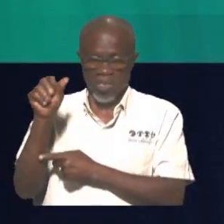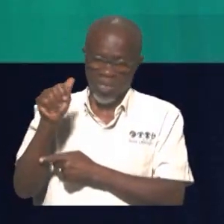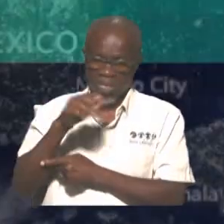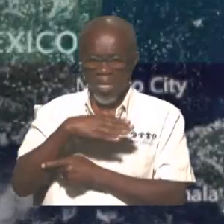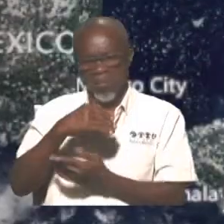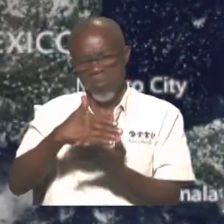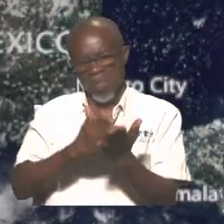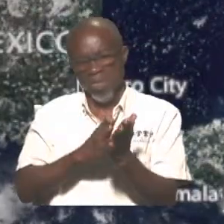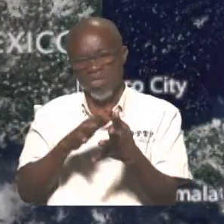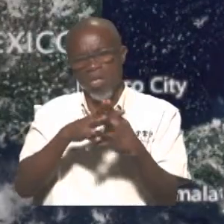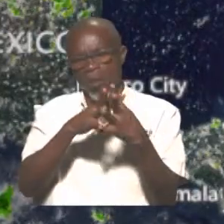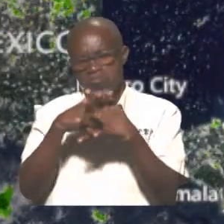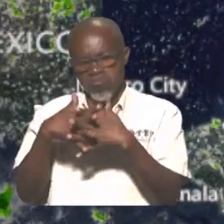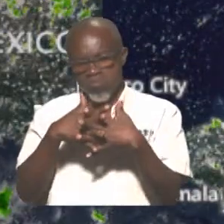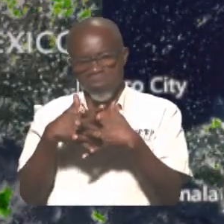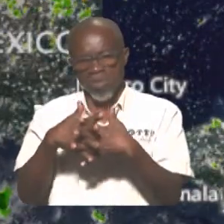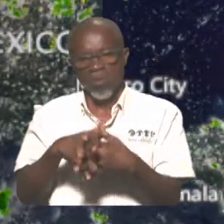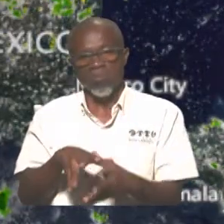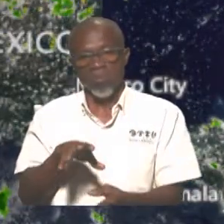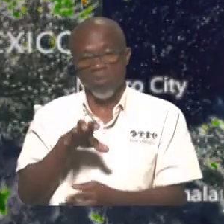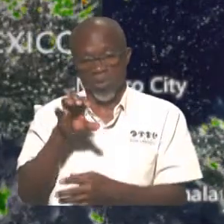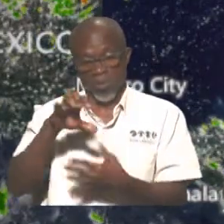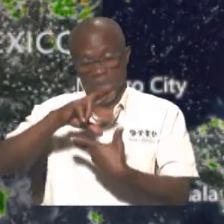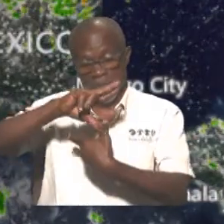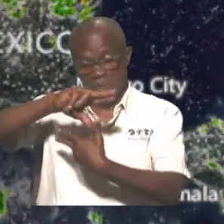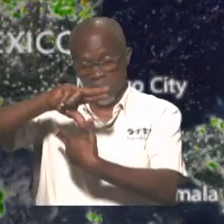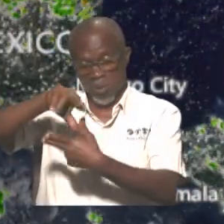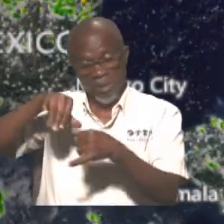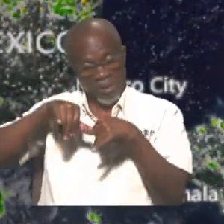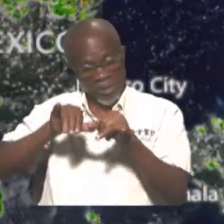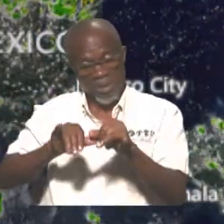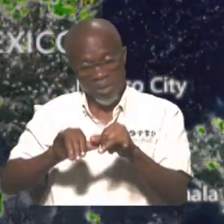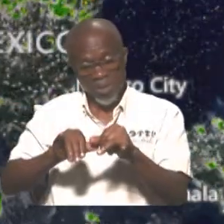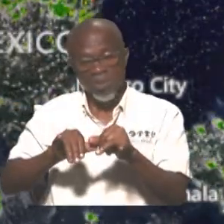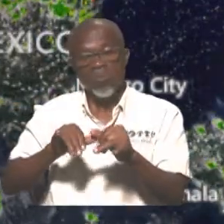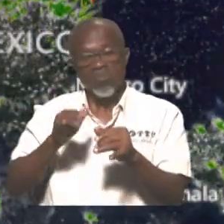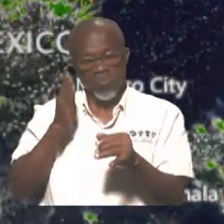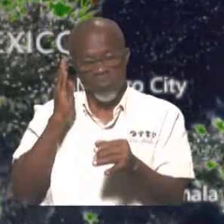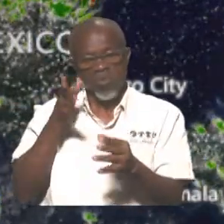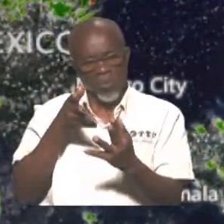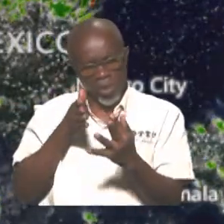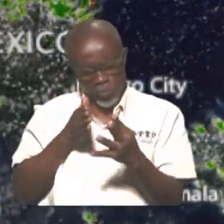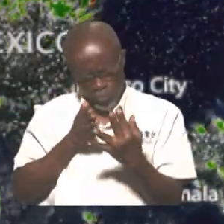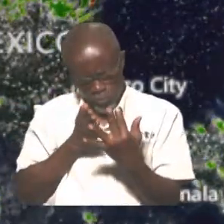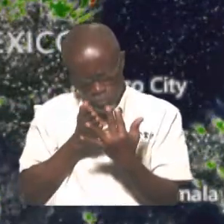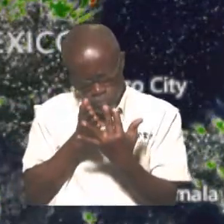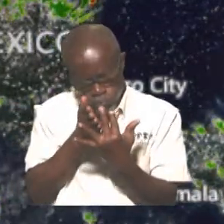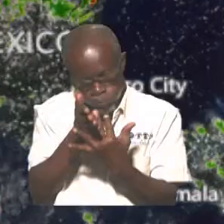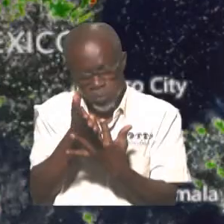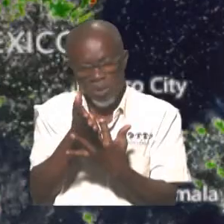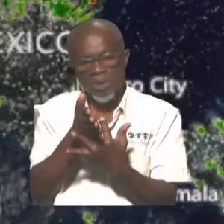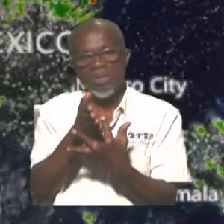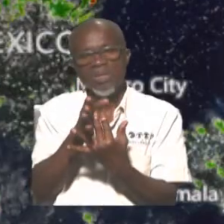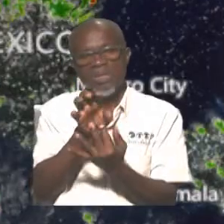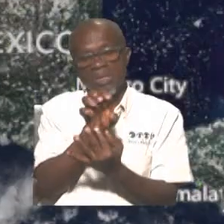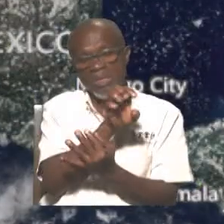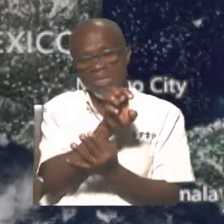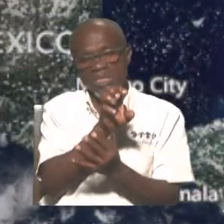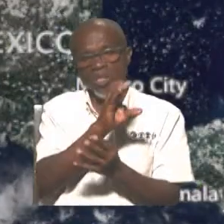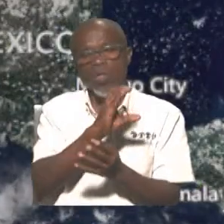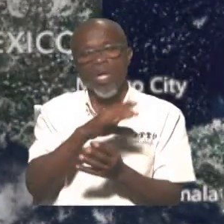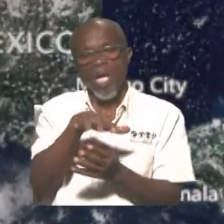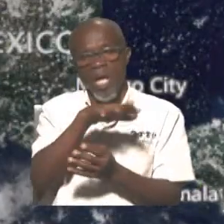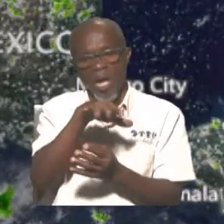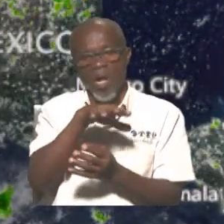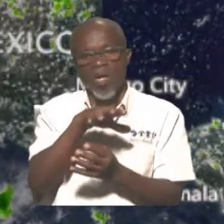jump right in. Erin's path is still set to pass between the U.S. East Coast and Bermuda, so no major change